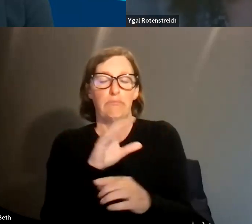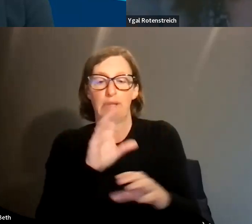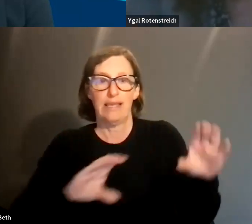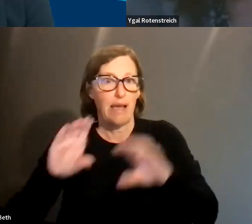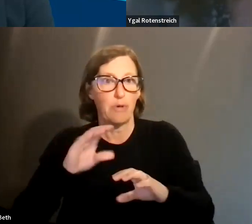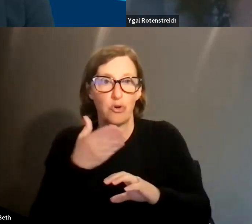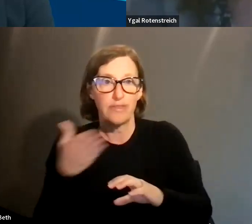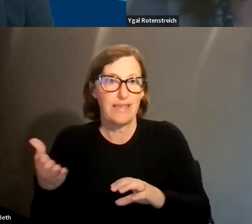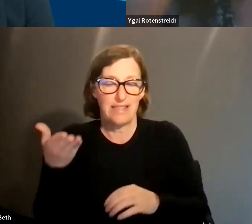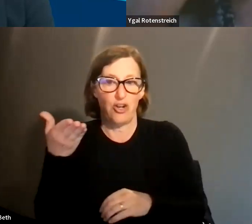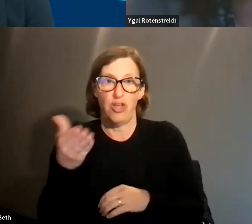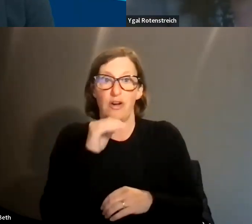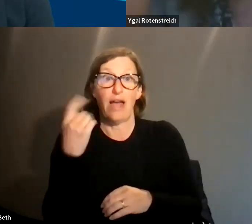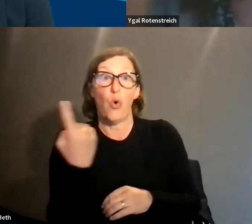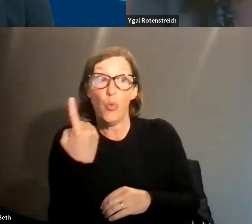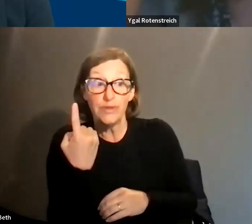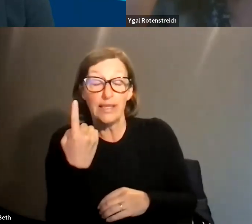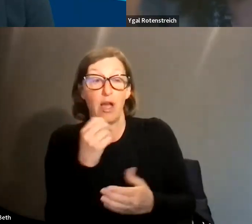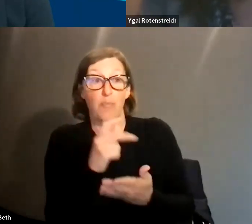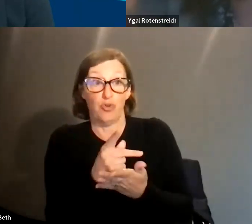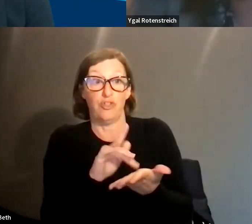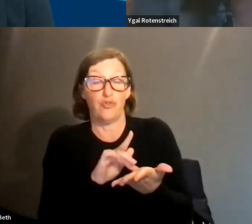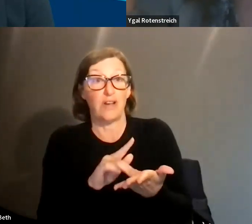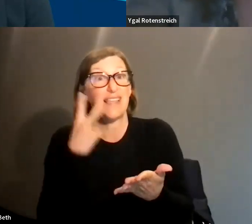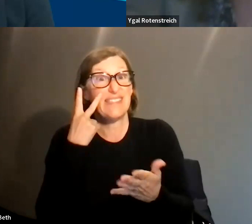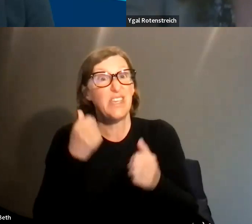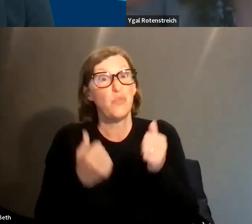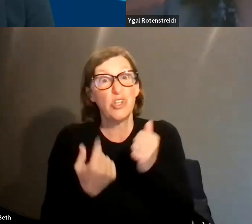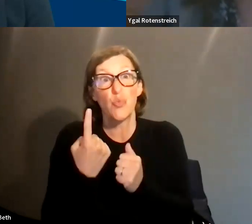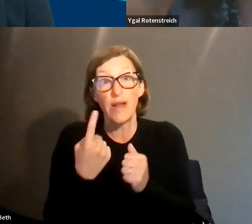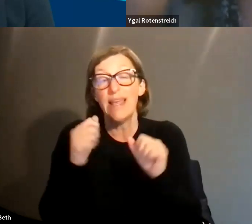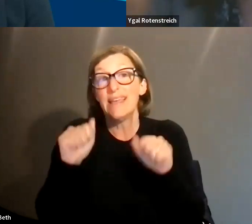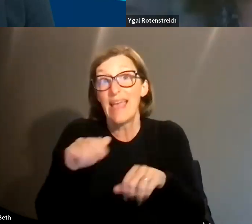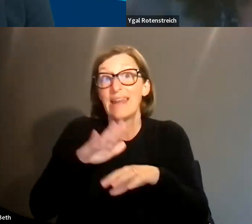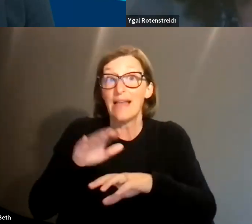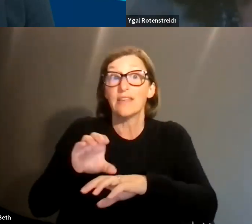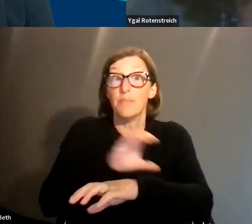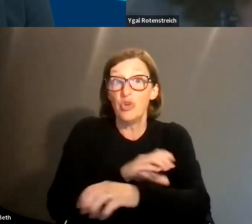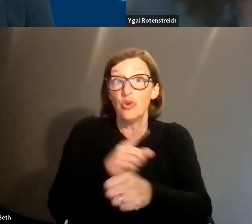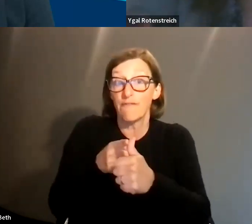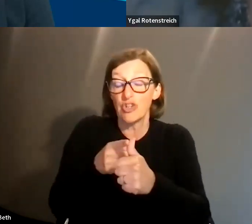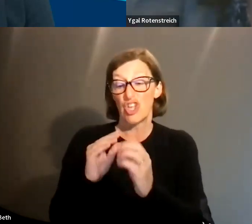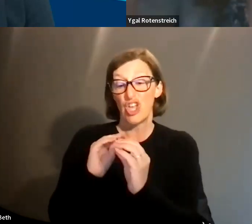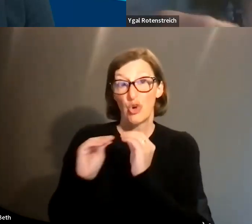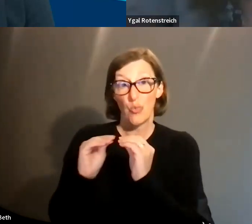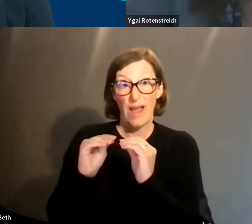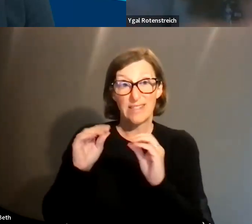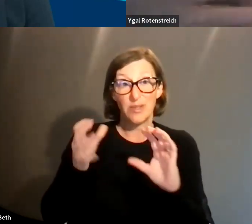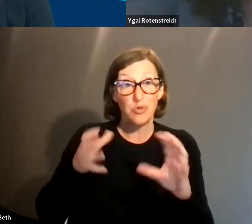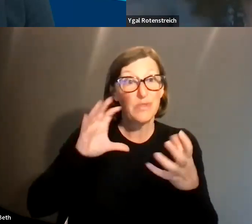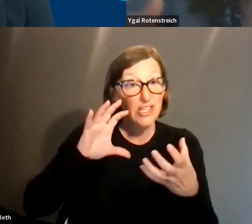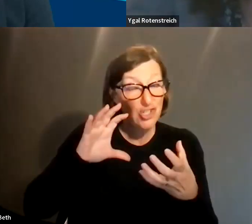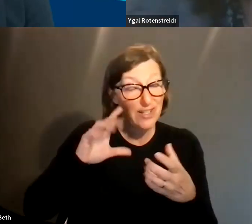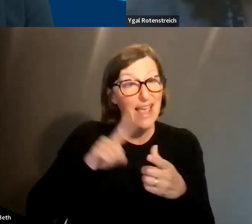necessarily approved as drug, and see which one of these small molecules can, on the computer first, correct the mutation, and then we can use